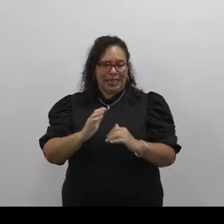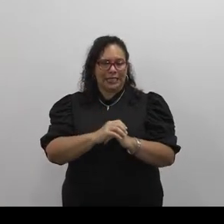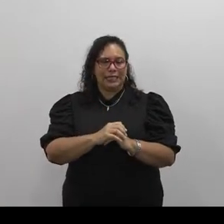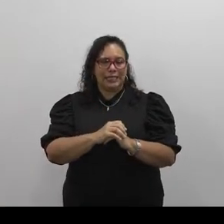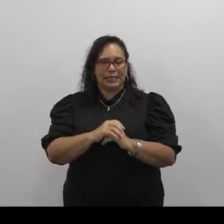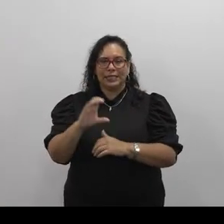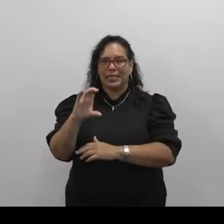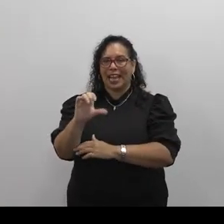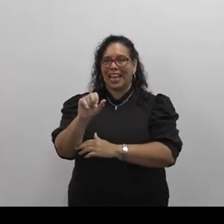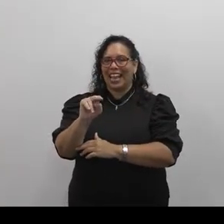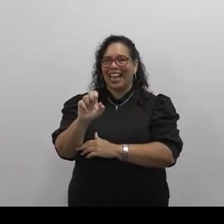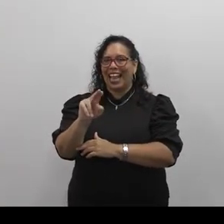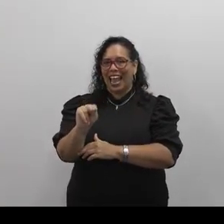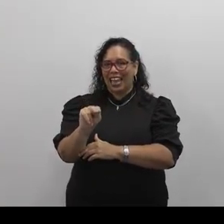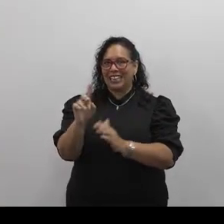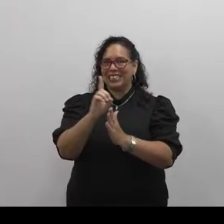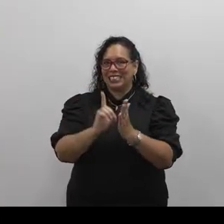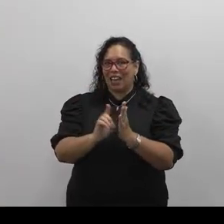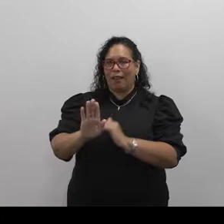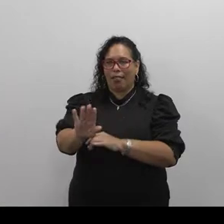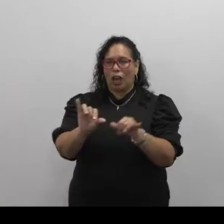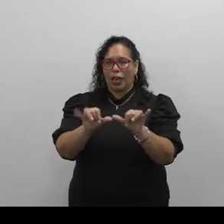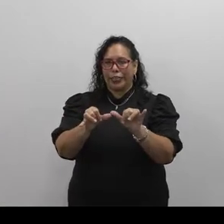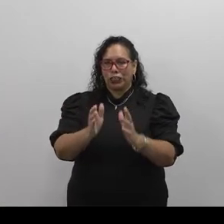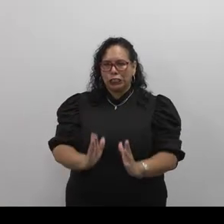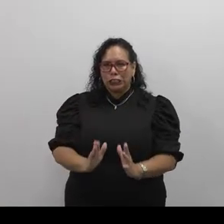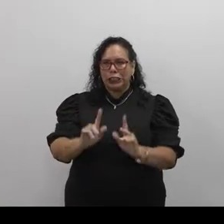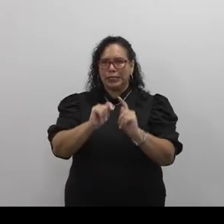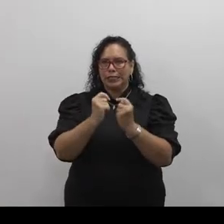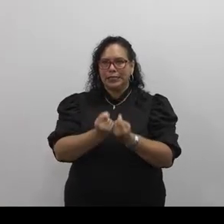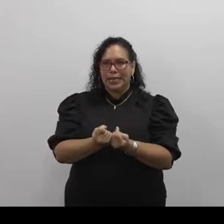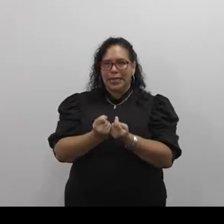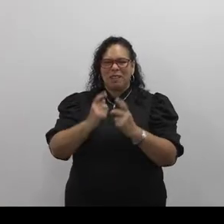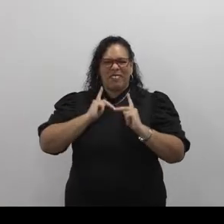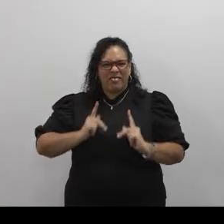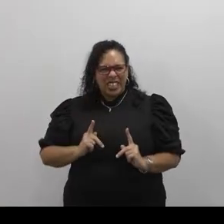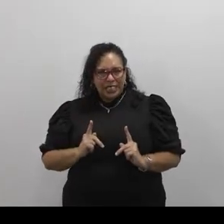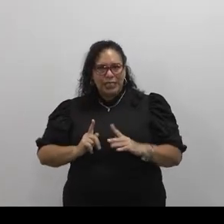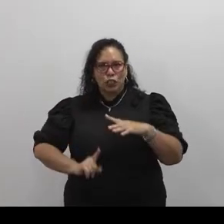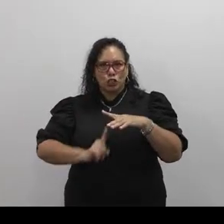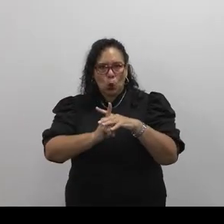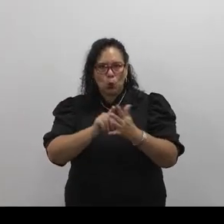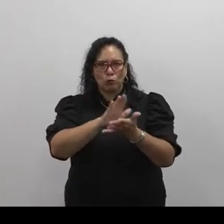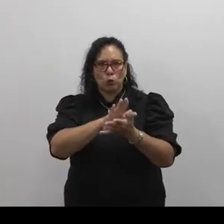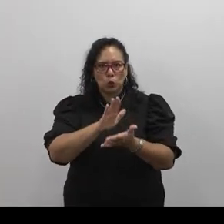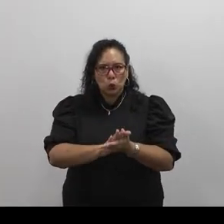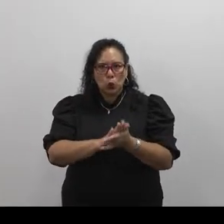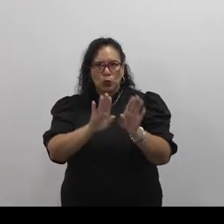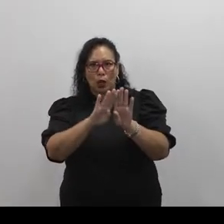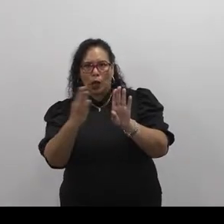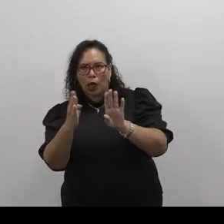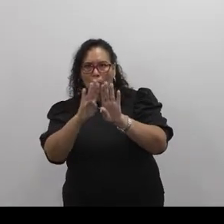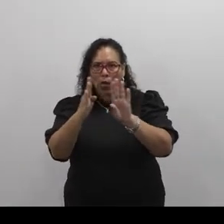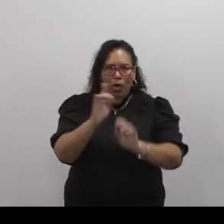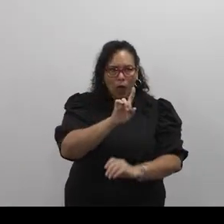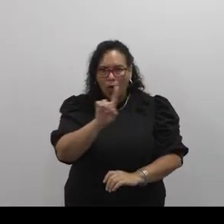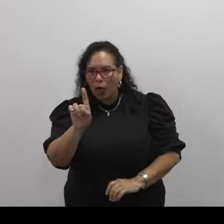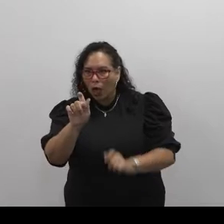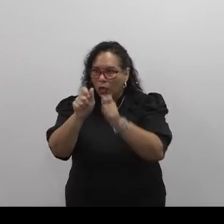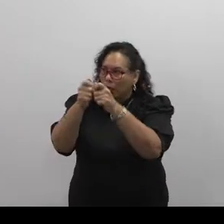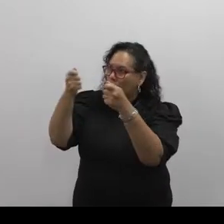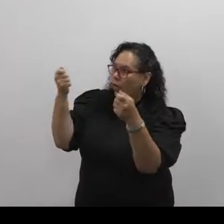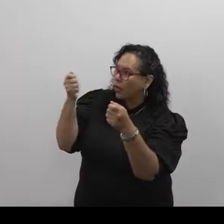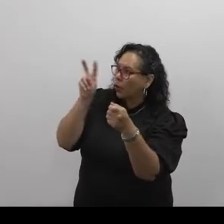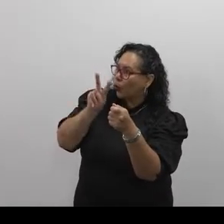and their engineering team physically walking every one of those campuses I mentioned. So opening up every single doorway, walking interior